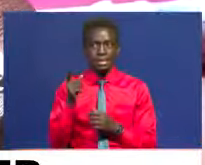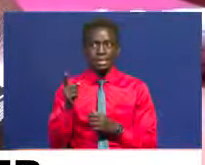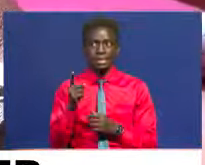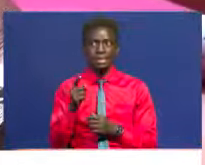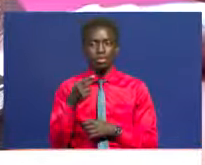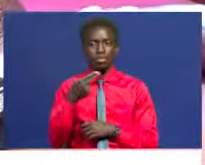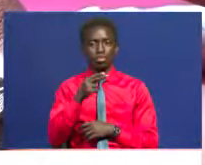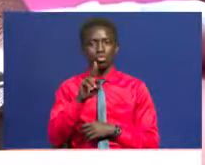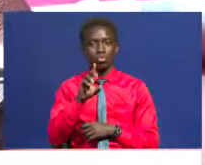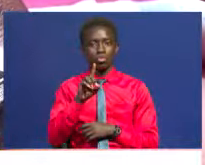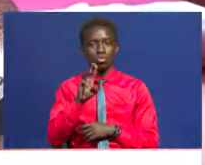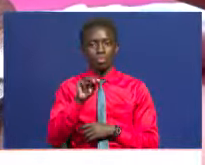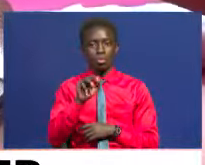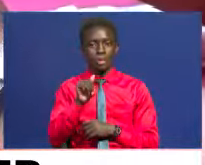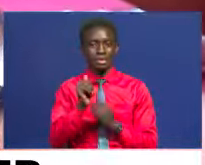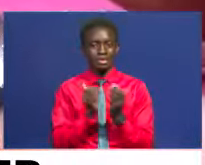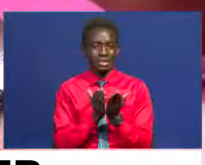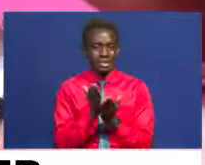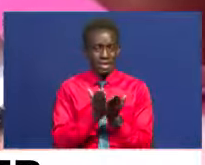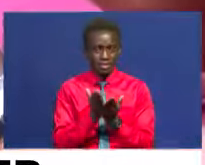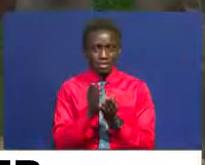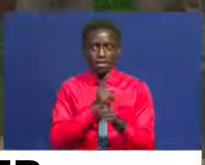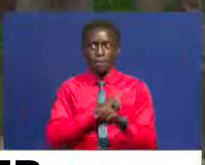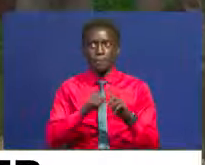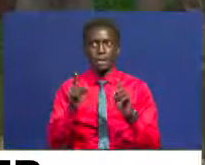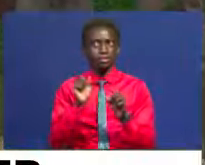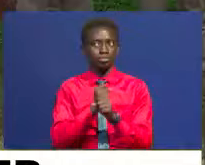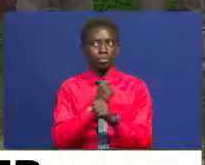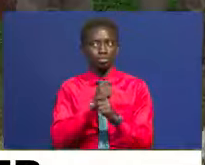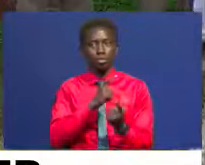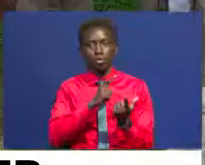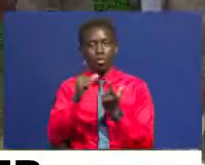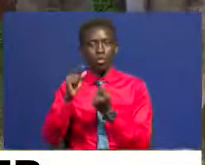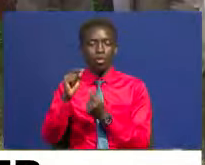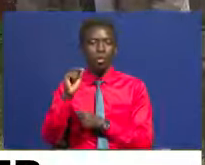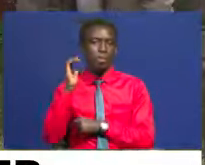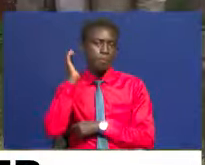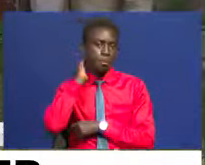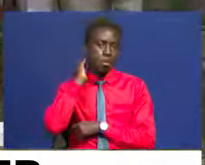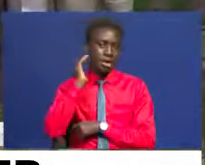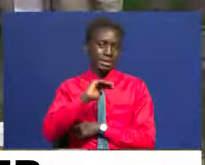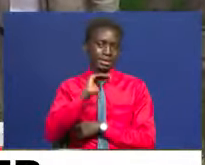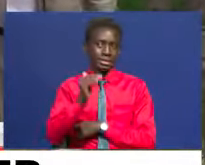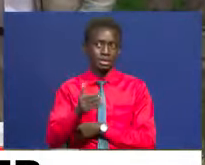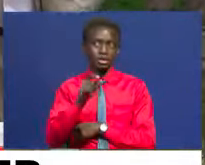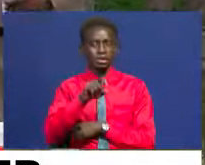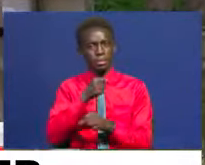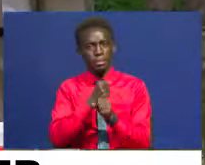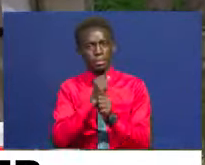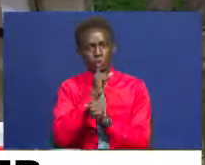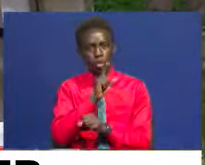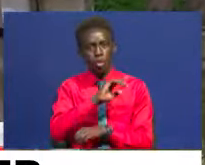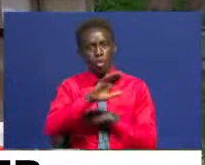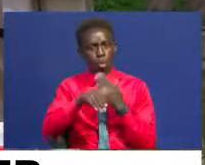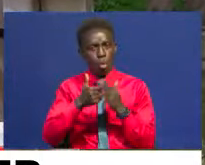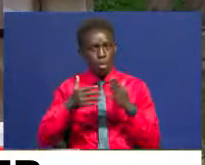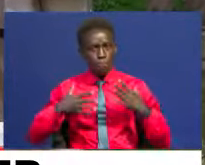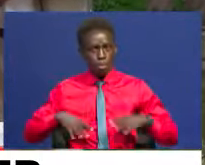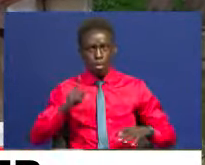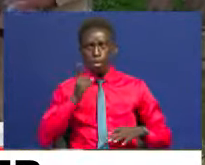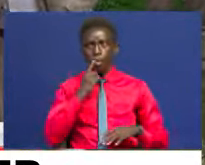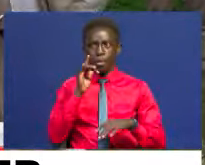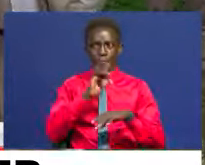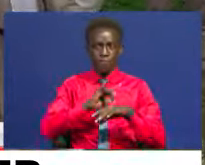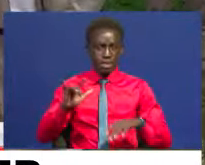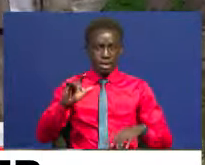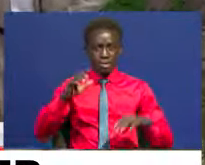access them at the Huduma Center in Murang’a Town. Here to make sure that all the persons who are affected by the floods